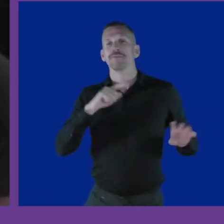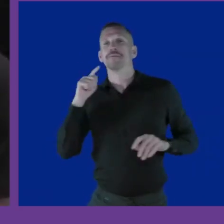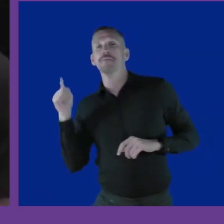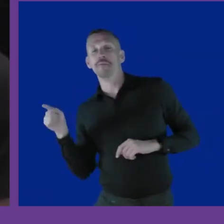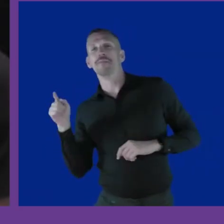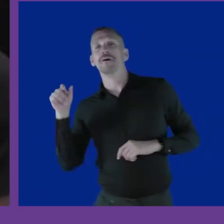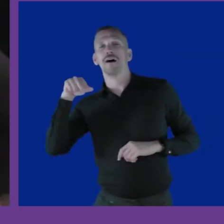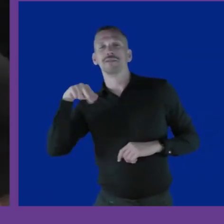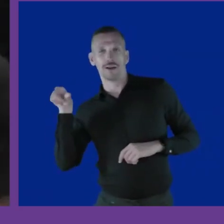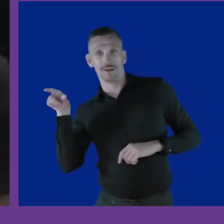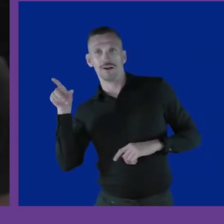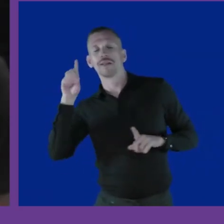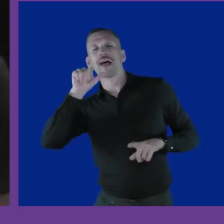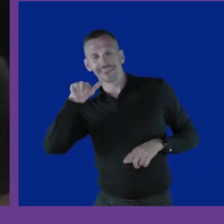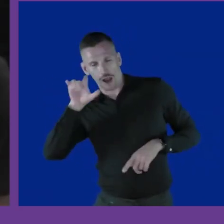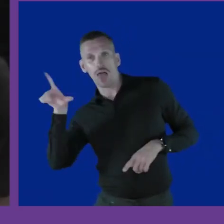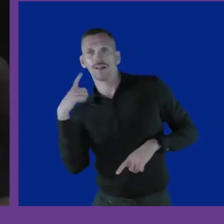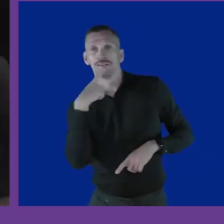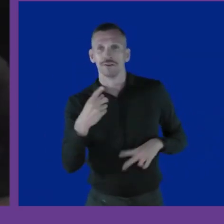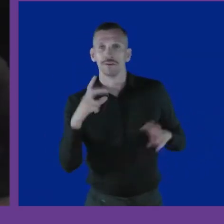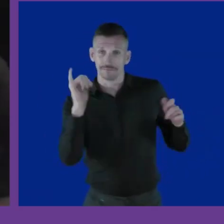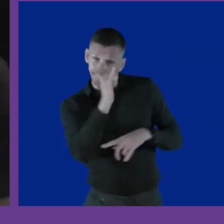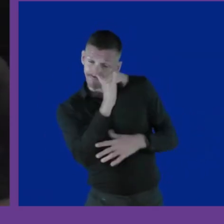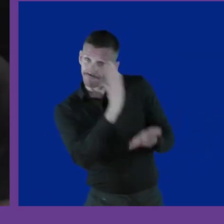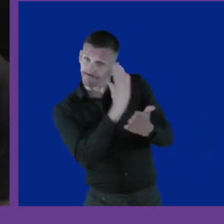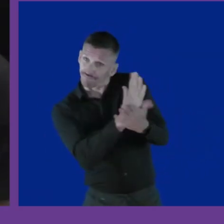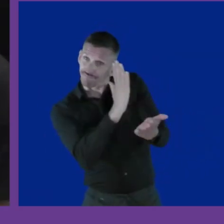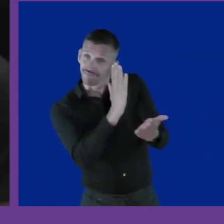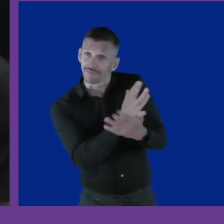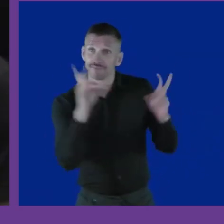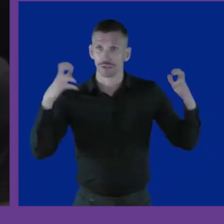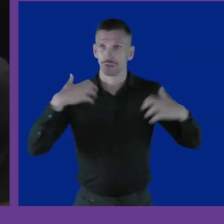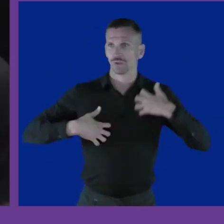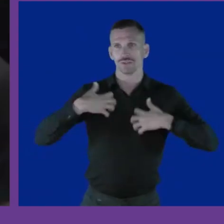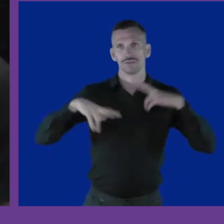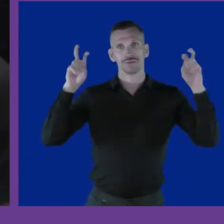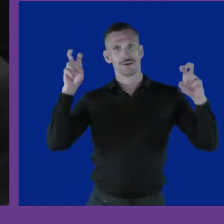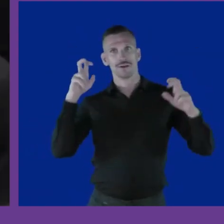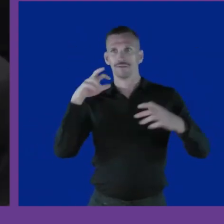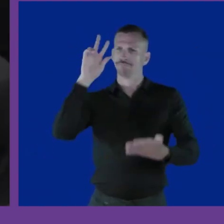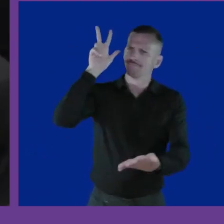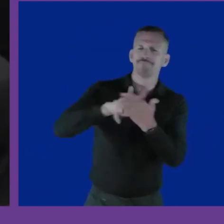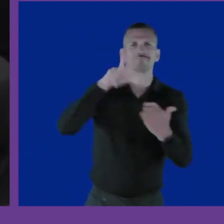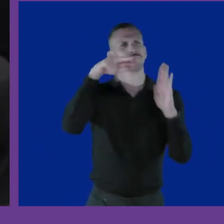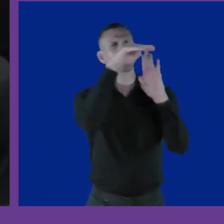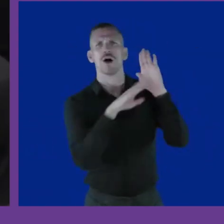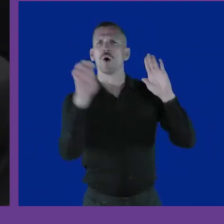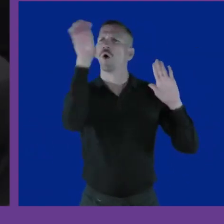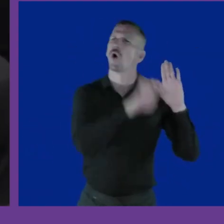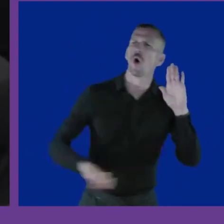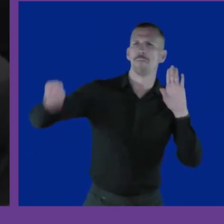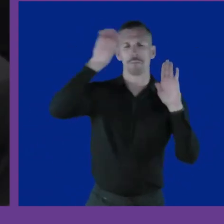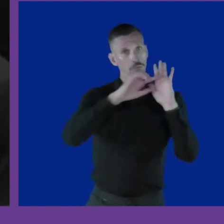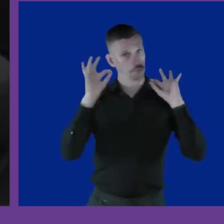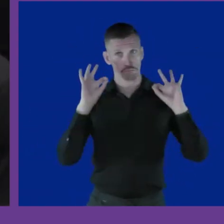good thing, and that's a lot thanks to the European Accessibility Act, of course. And yeah, what Eric said, I think